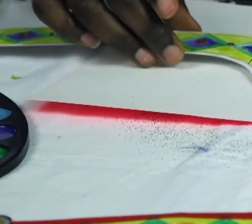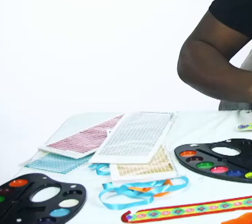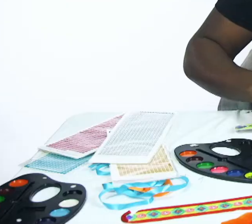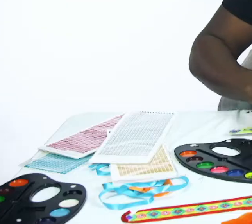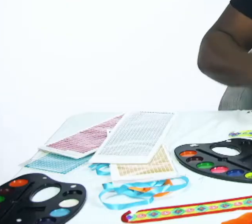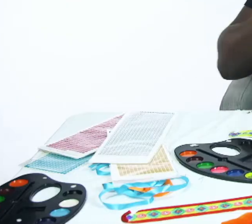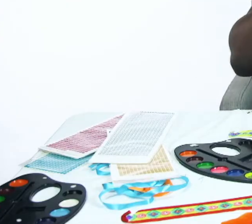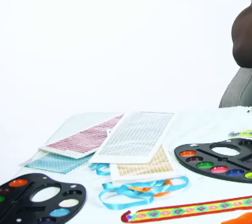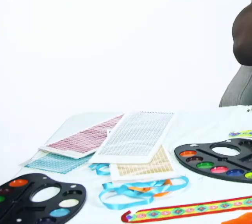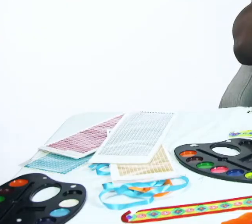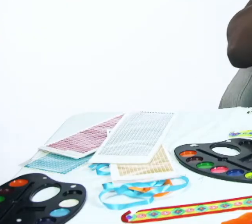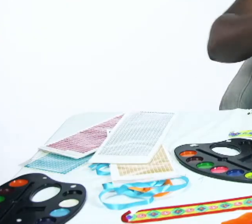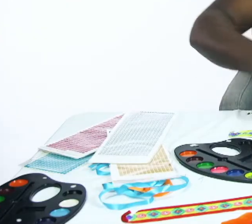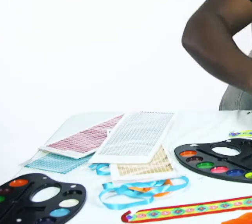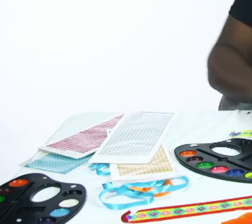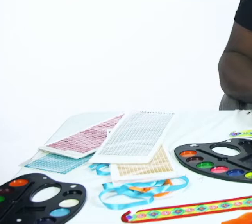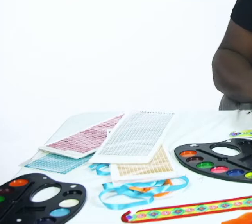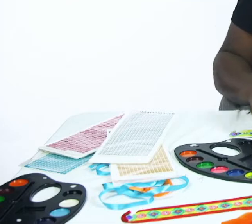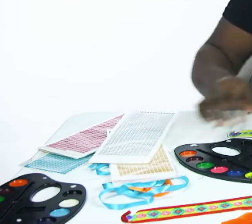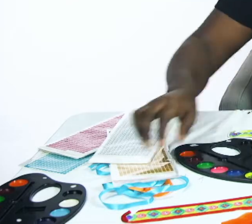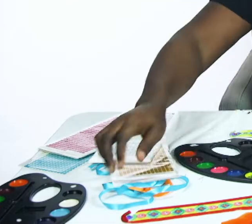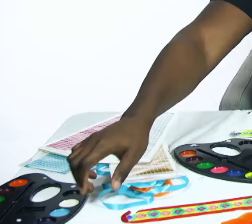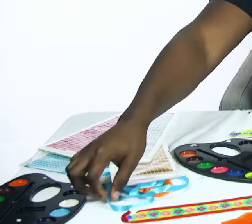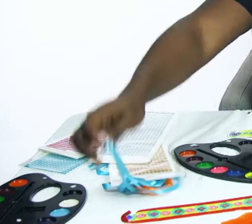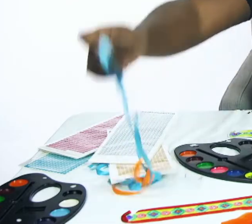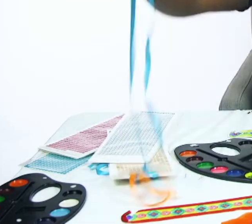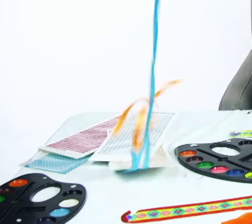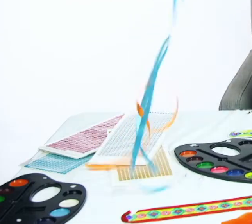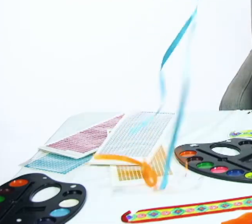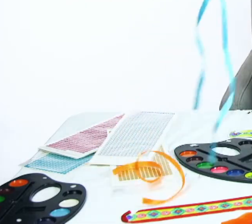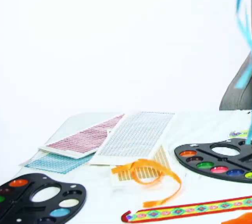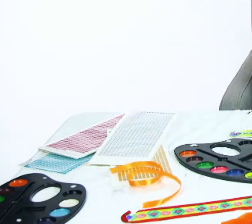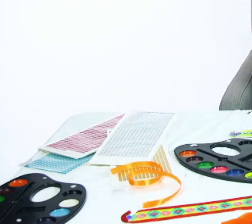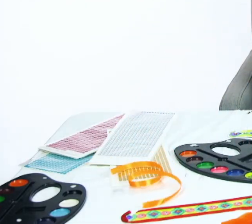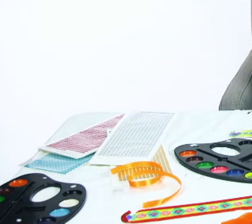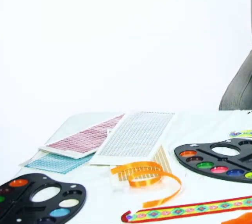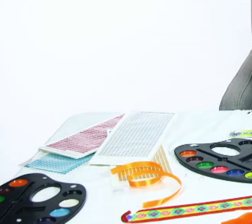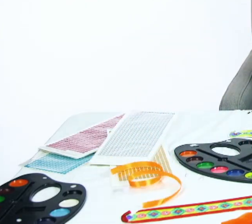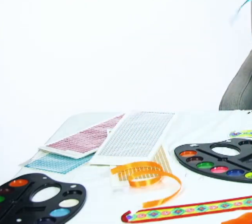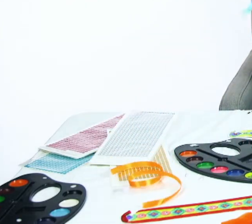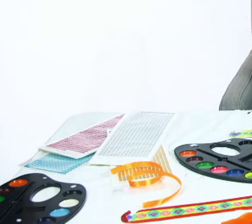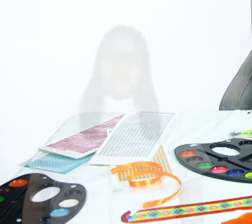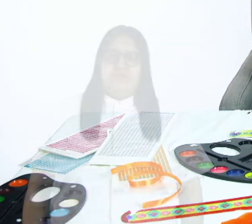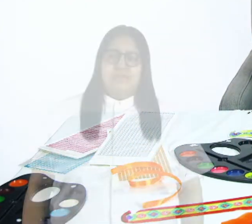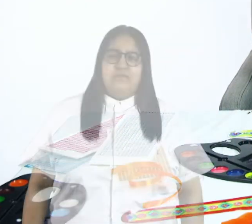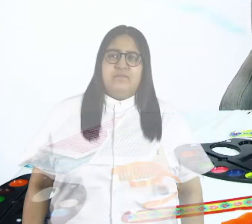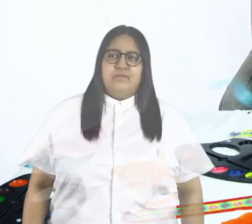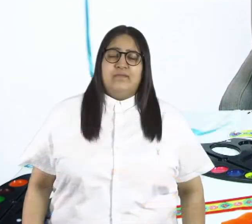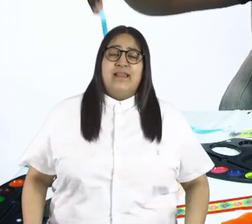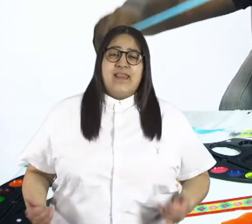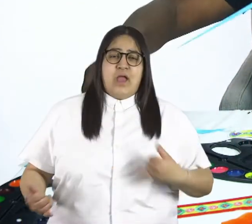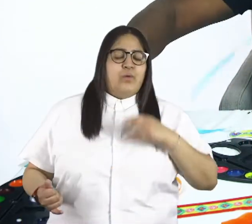Finito. So now we're going to apply our ribbon.